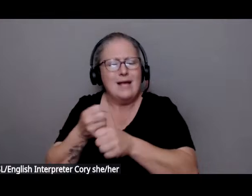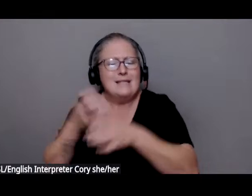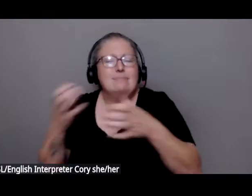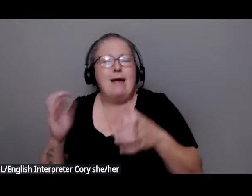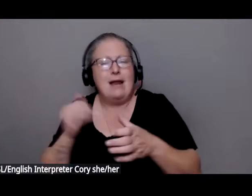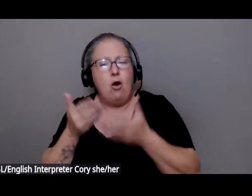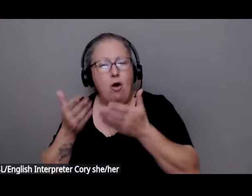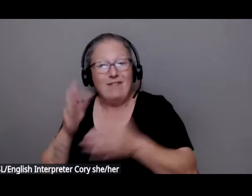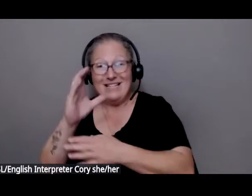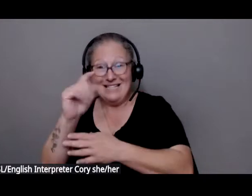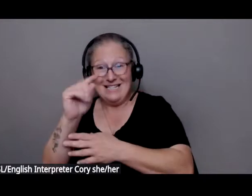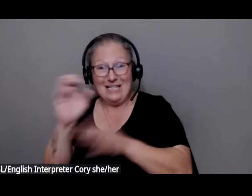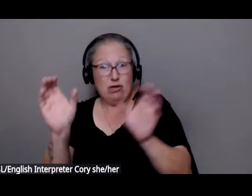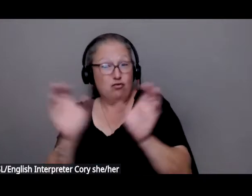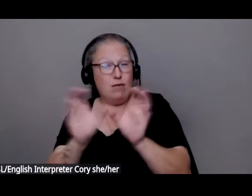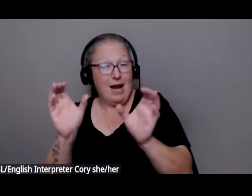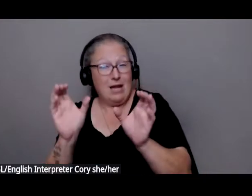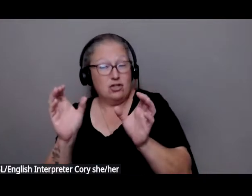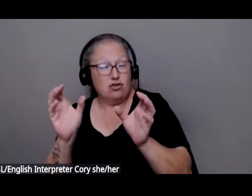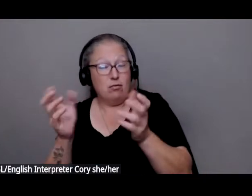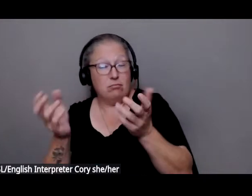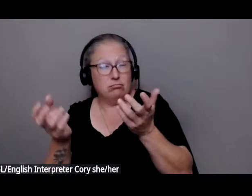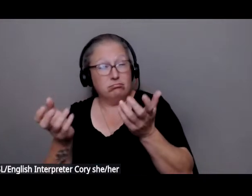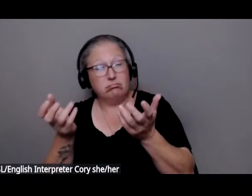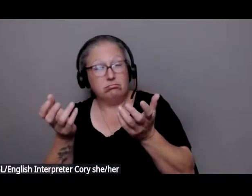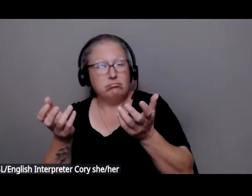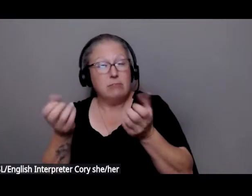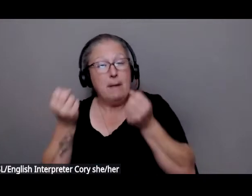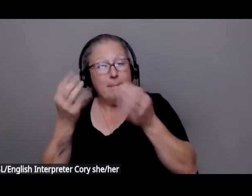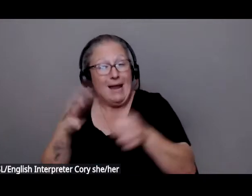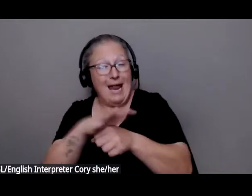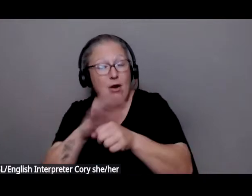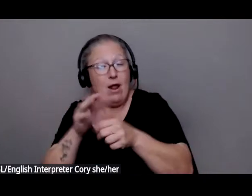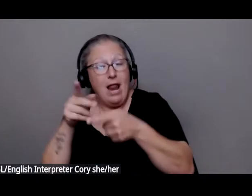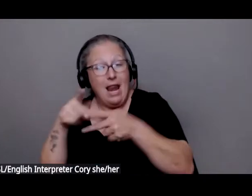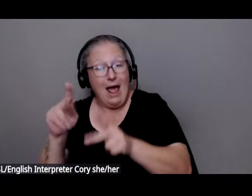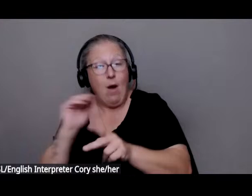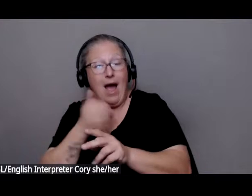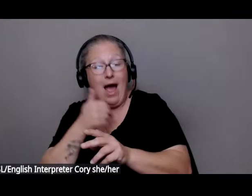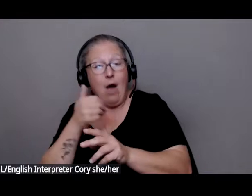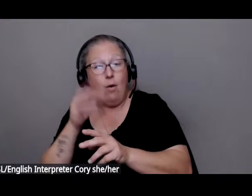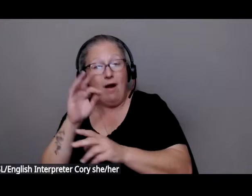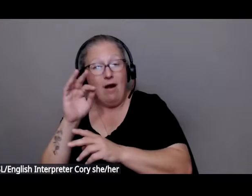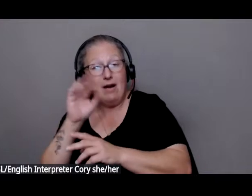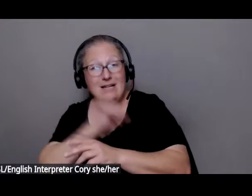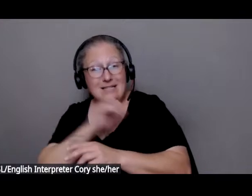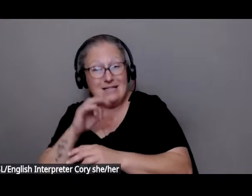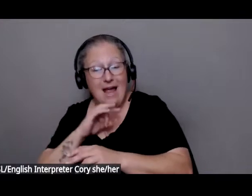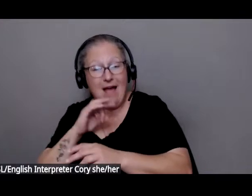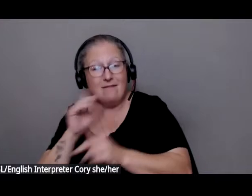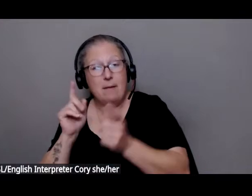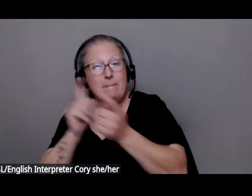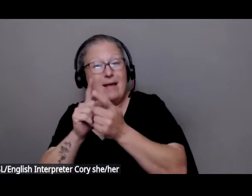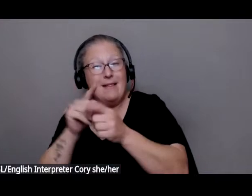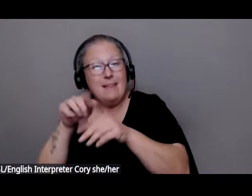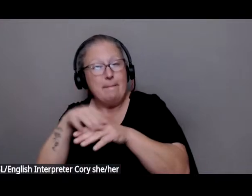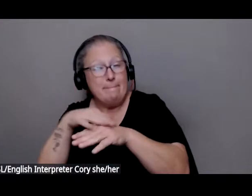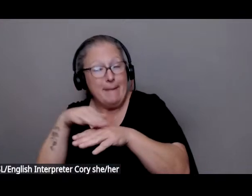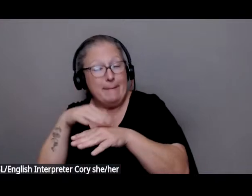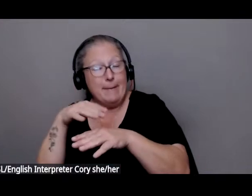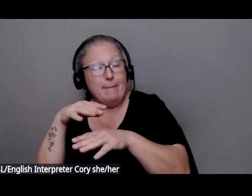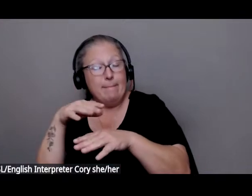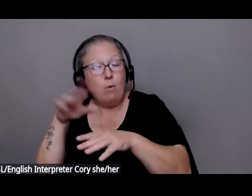credential in many of the areas allows our faculty to meet the minimum qualifications for community college